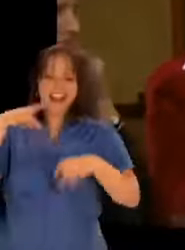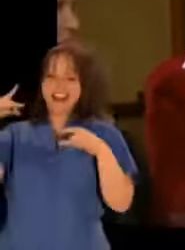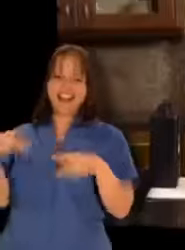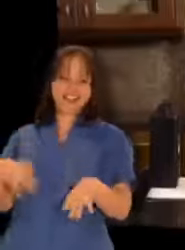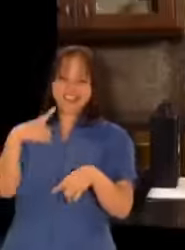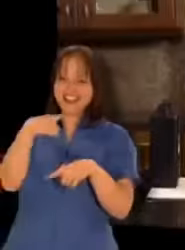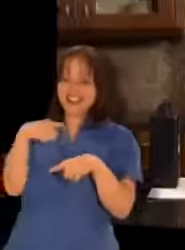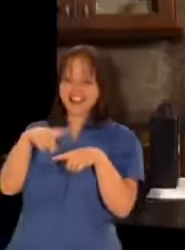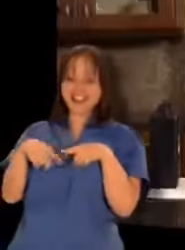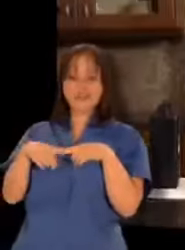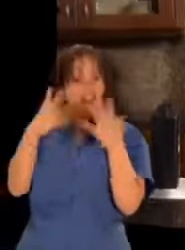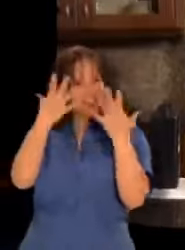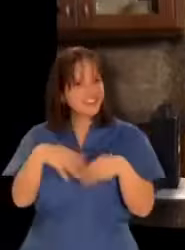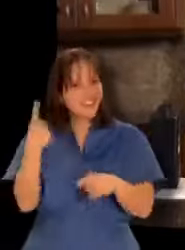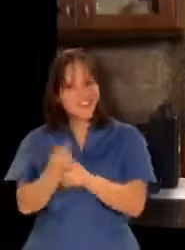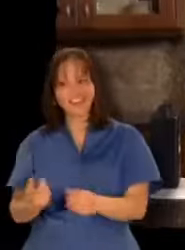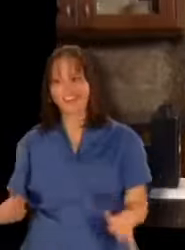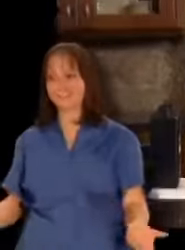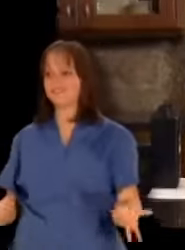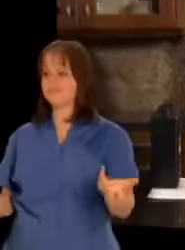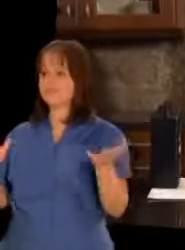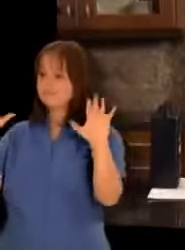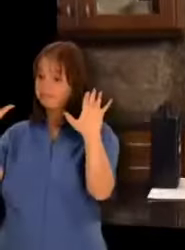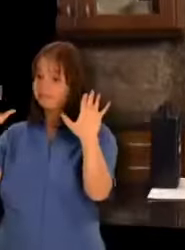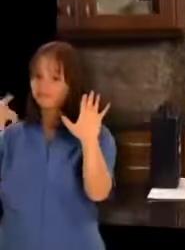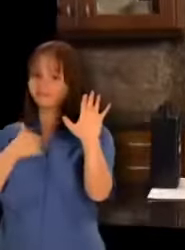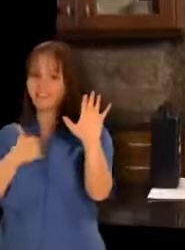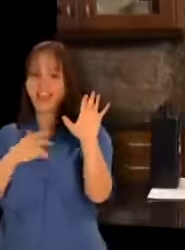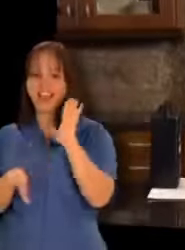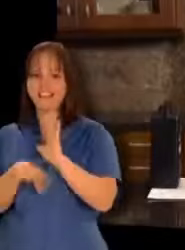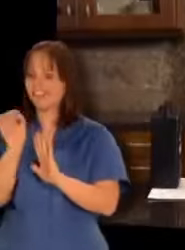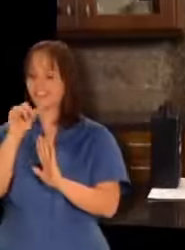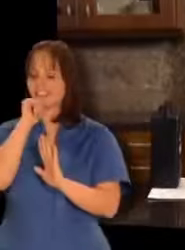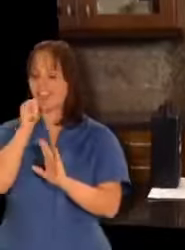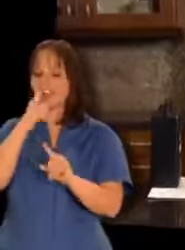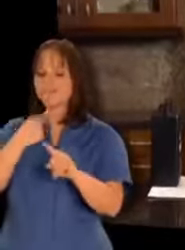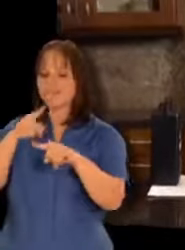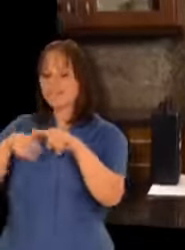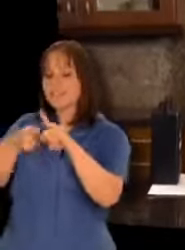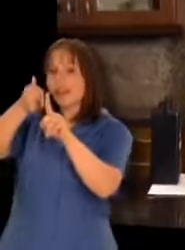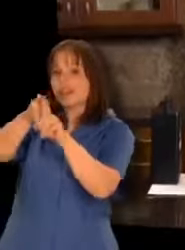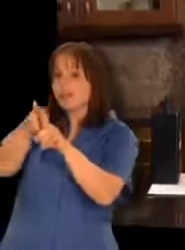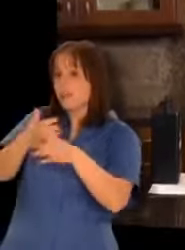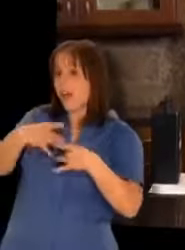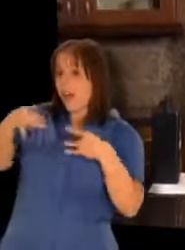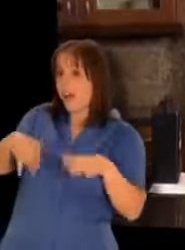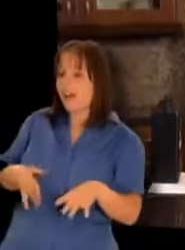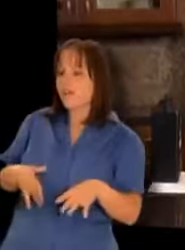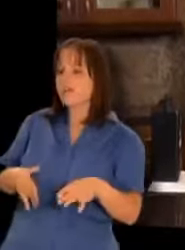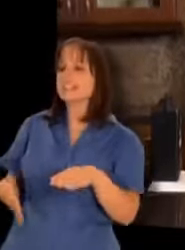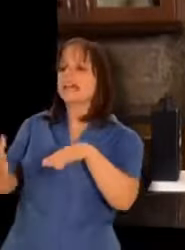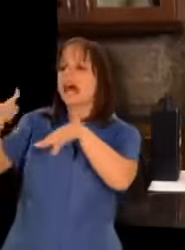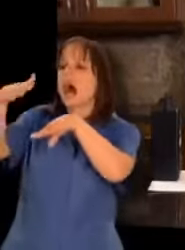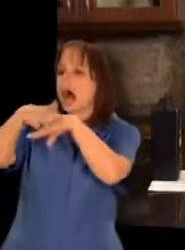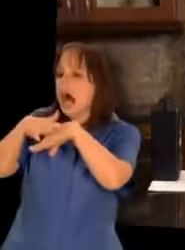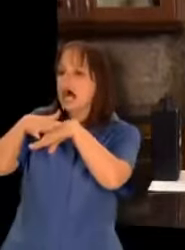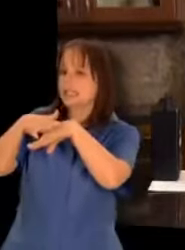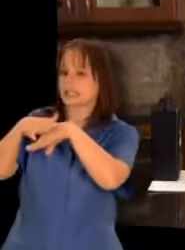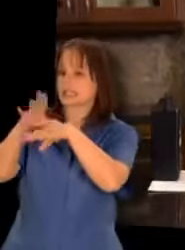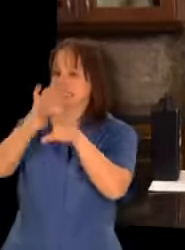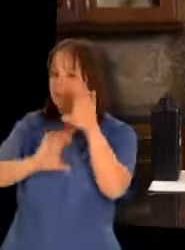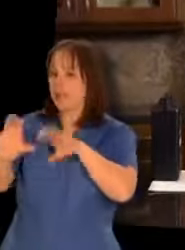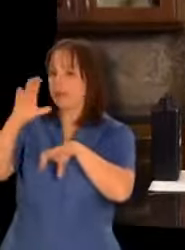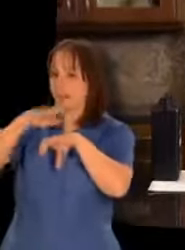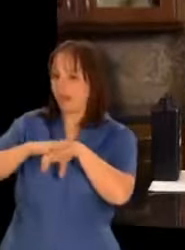tomatoes. That's pretty sad, right? But guess what? I found out it wasn't the tomatoes I didn't like. It was what was on the tomatoes that I